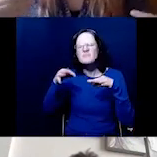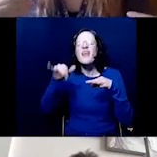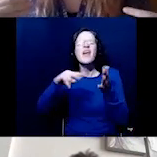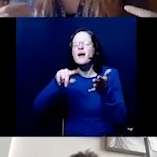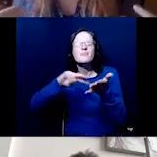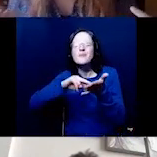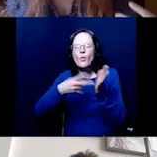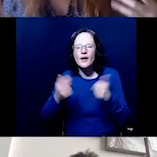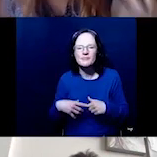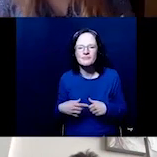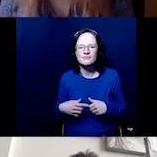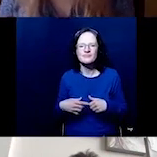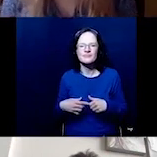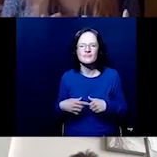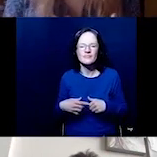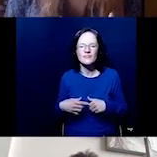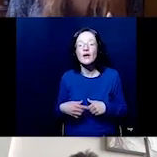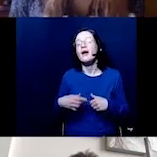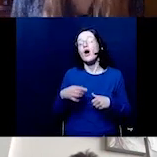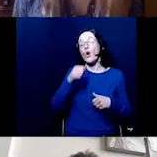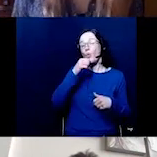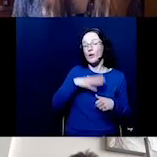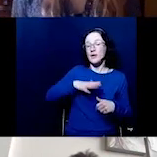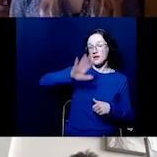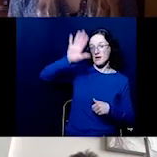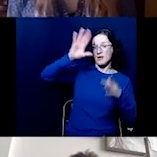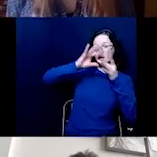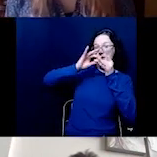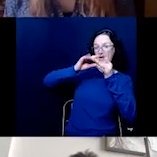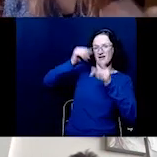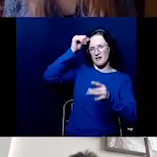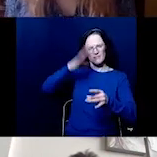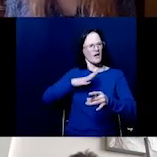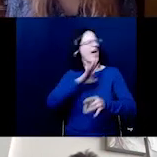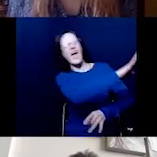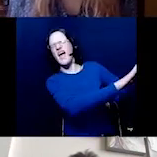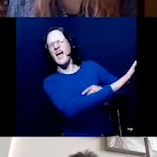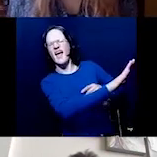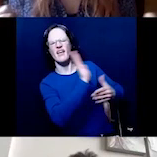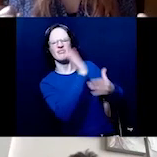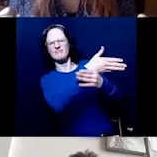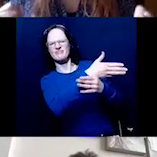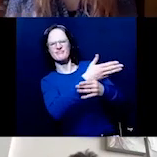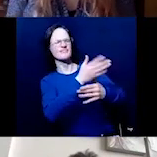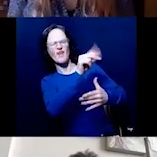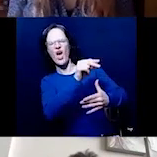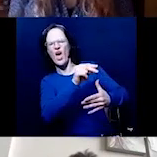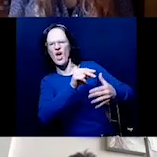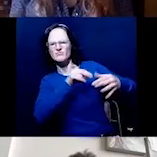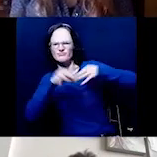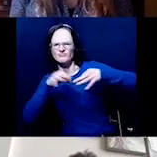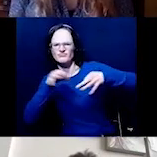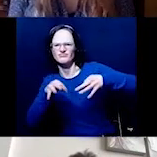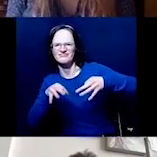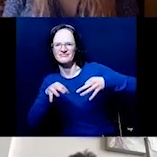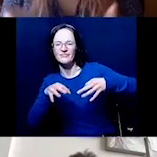interrupts you because he believes that what you're saying is not as important because you're a woman. And mansplaining is when a man is explaining something